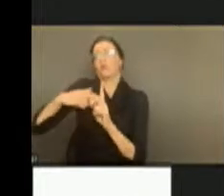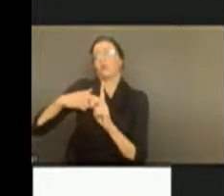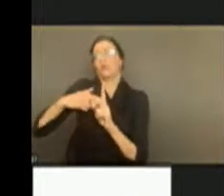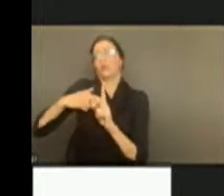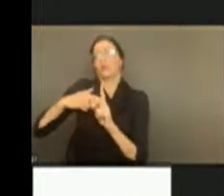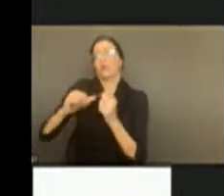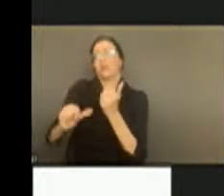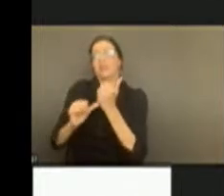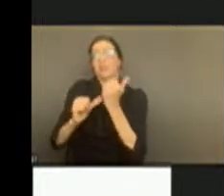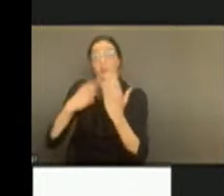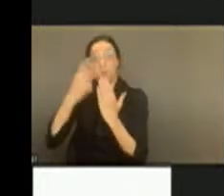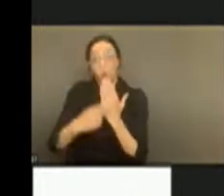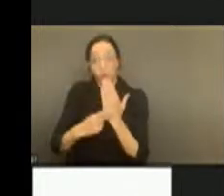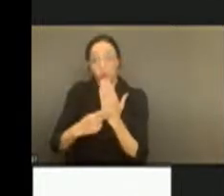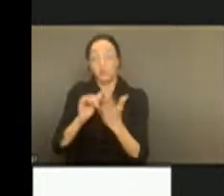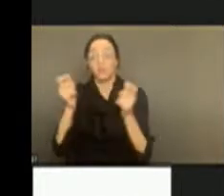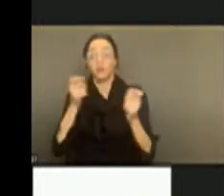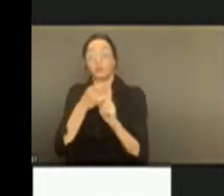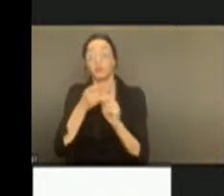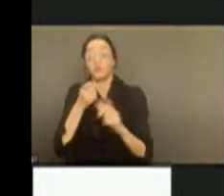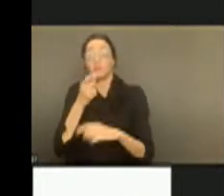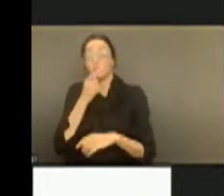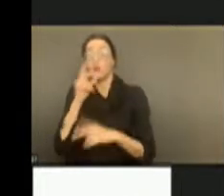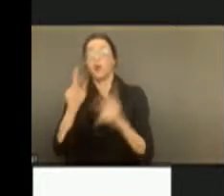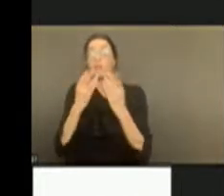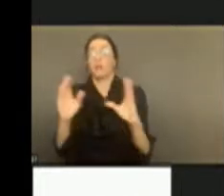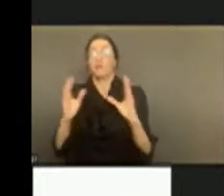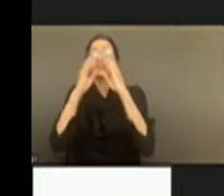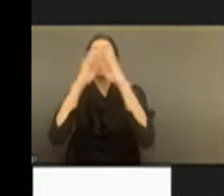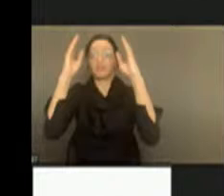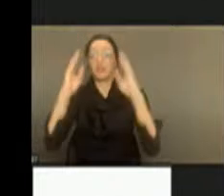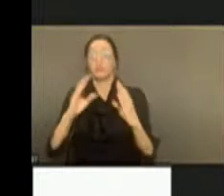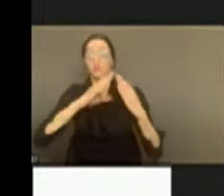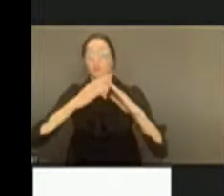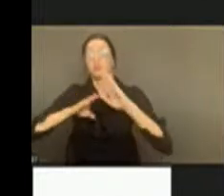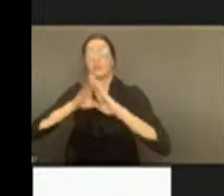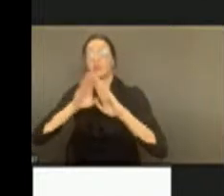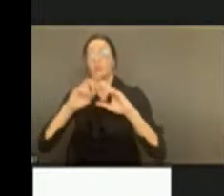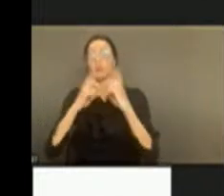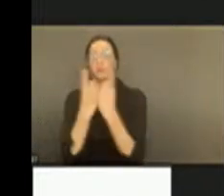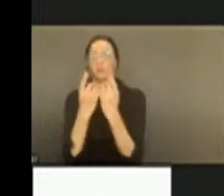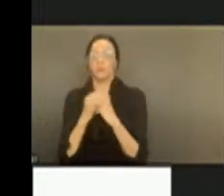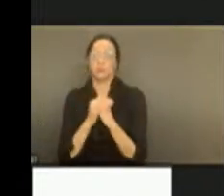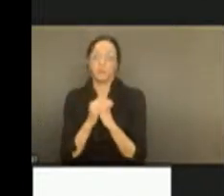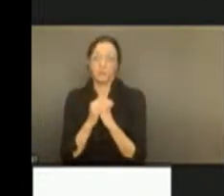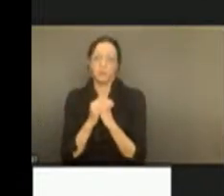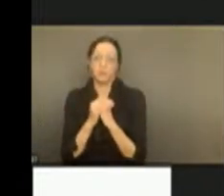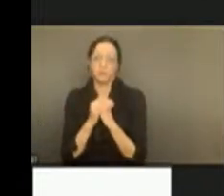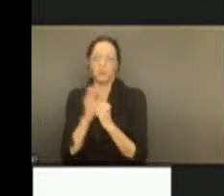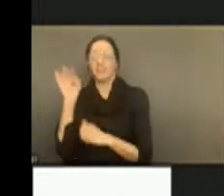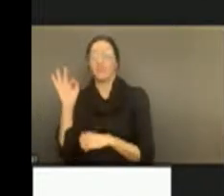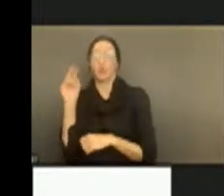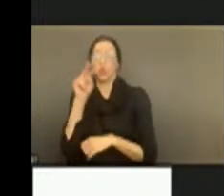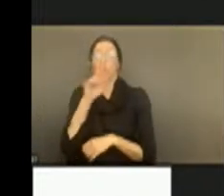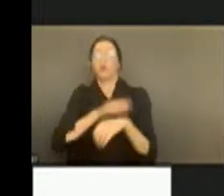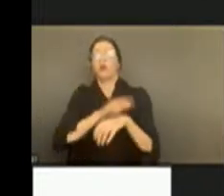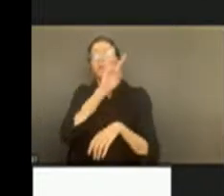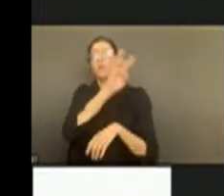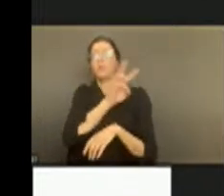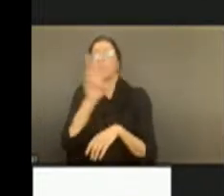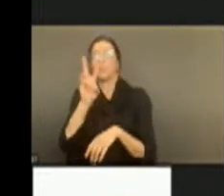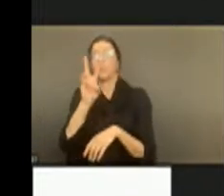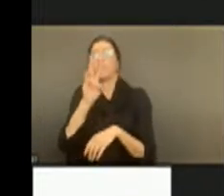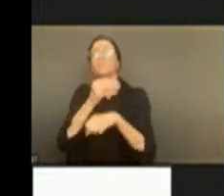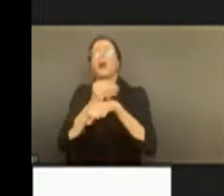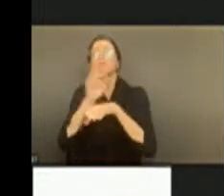Housing and Community Development Department. And if you go to the COVID-19 programs link on miamidade.gov,